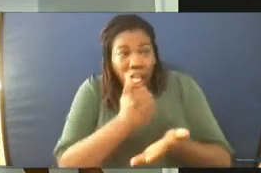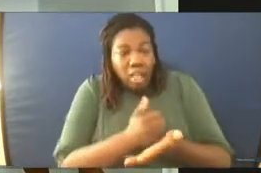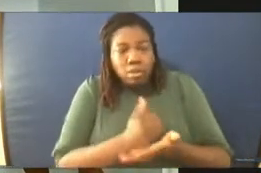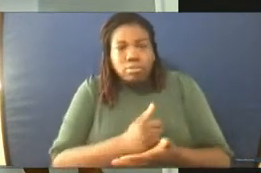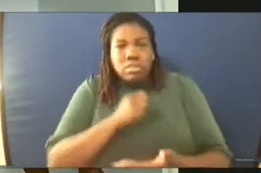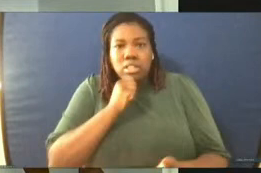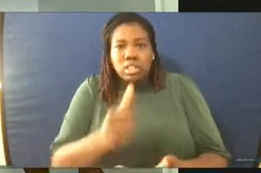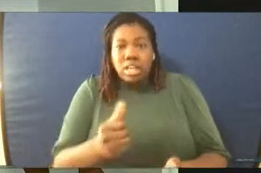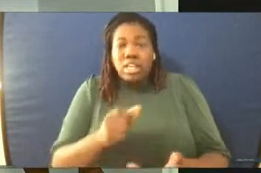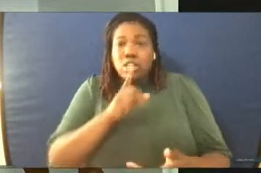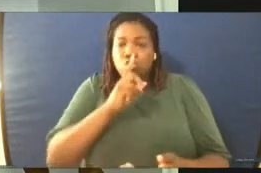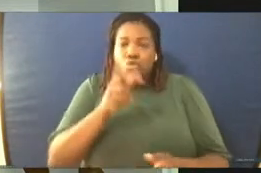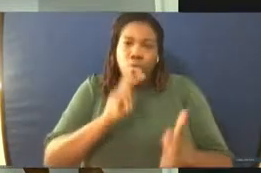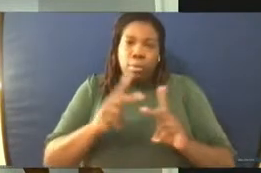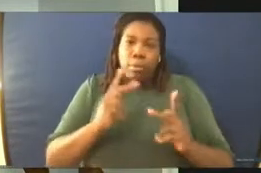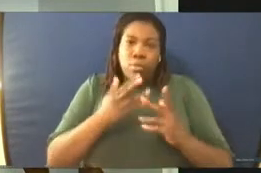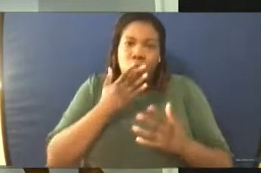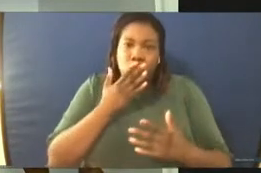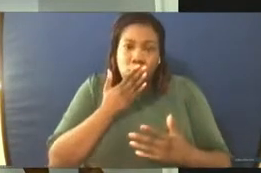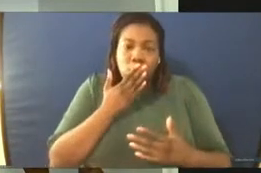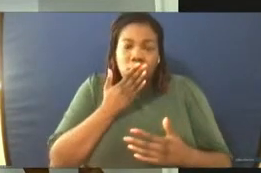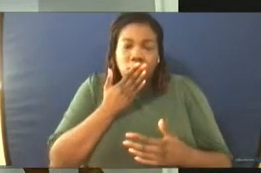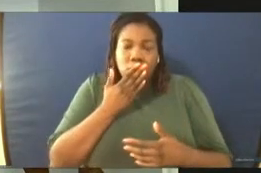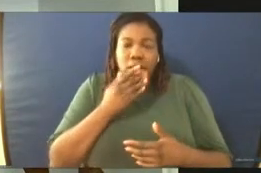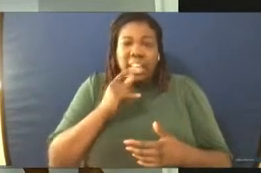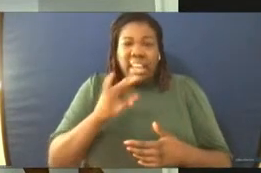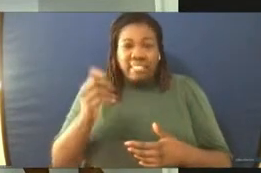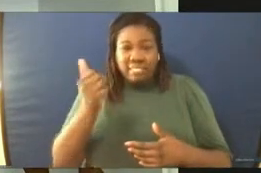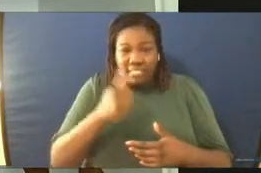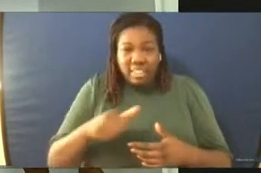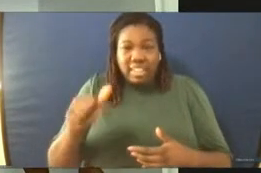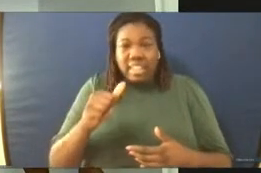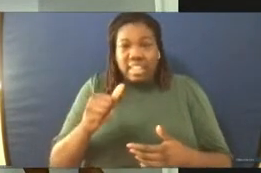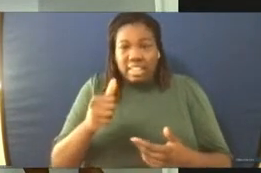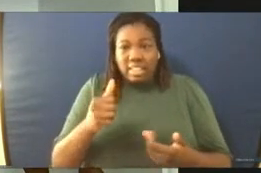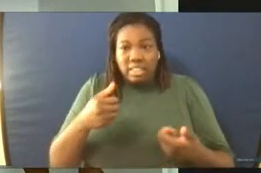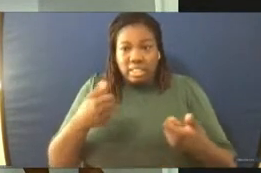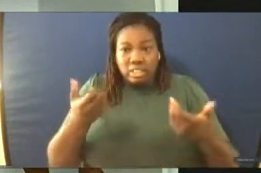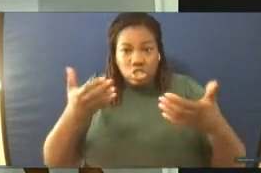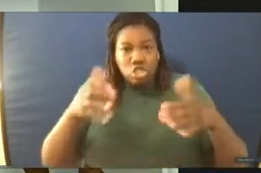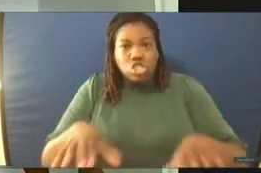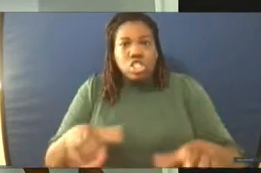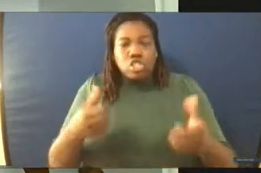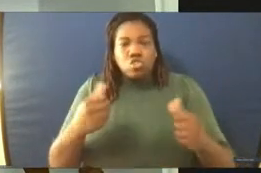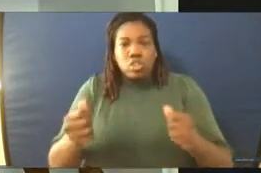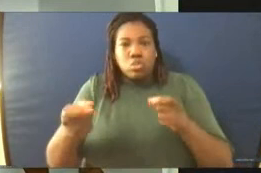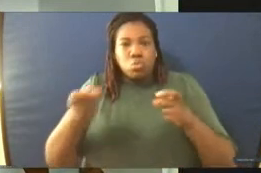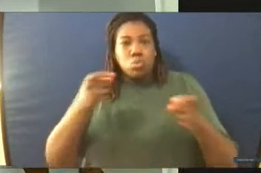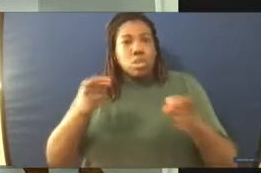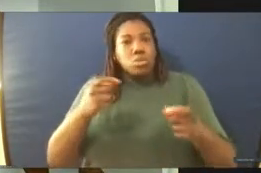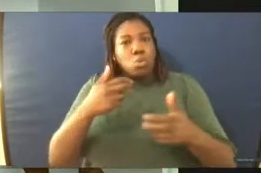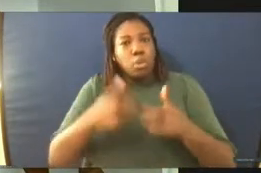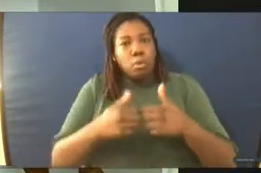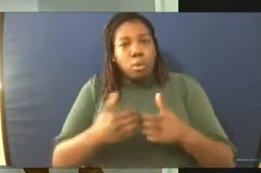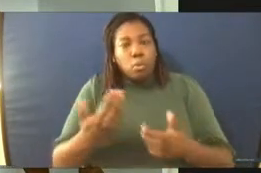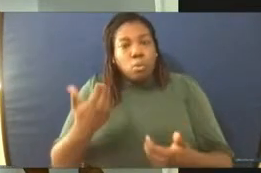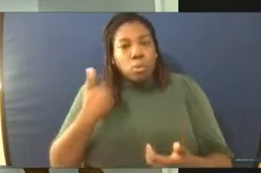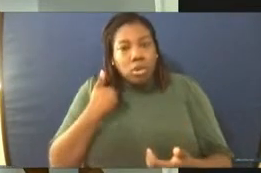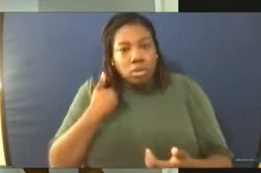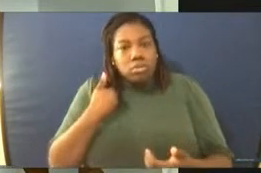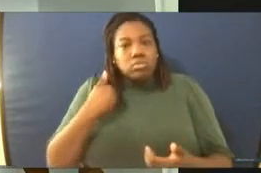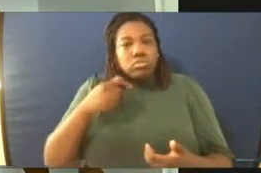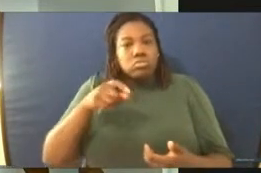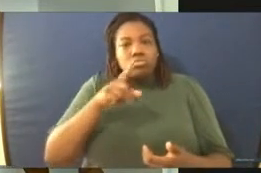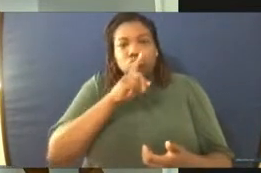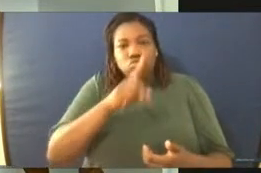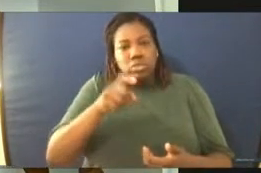communities of color. So if we're going to have any shot at dealing with the magnitude of the problem that we have to